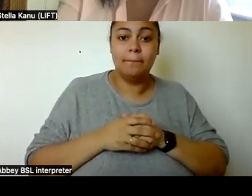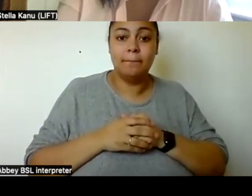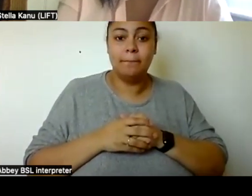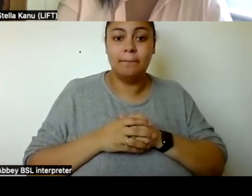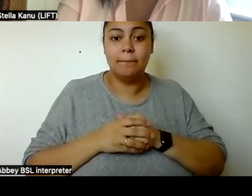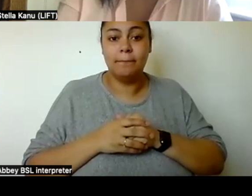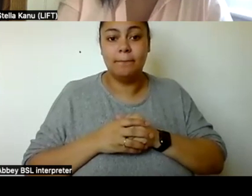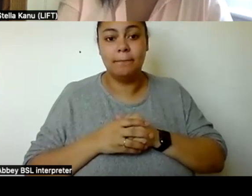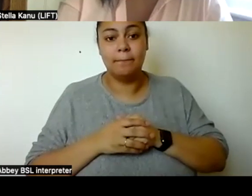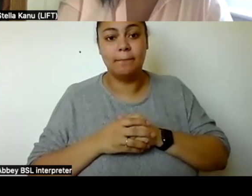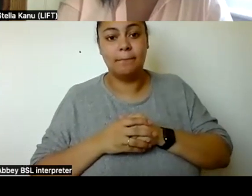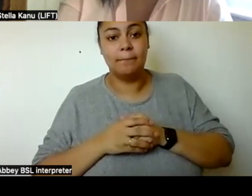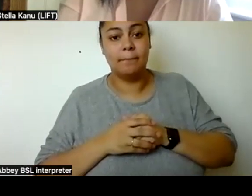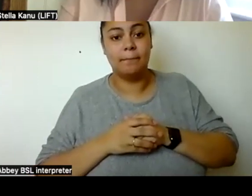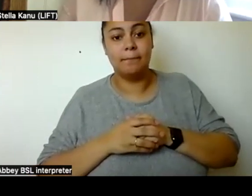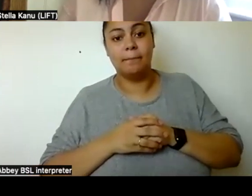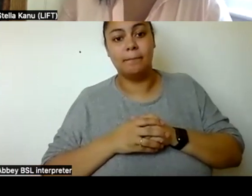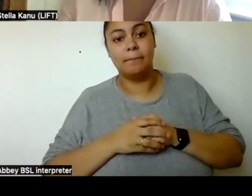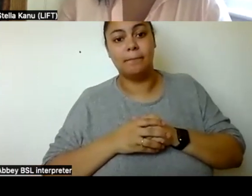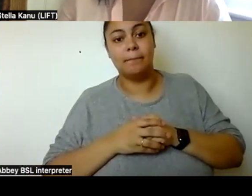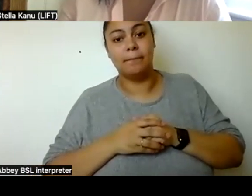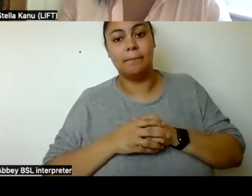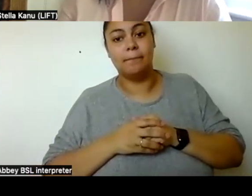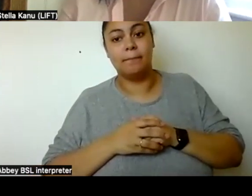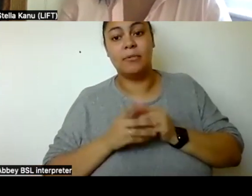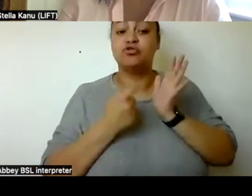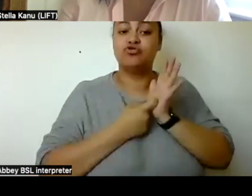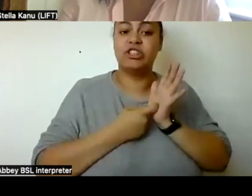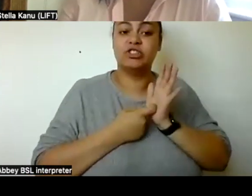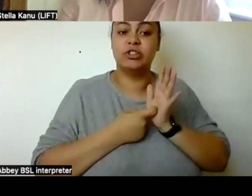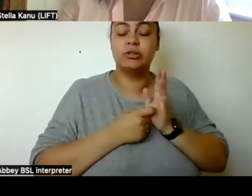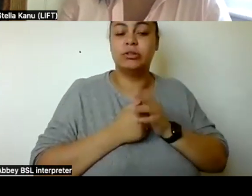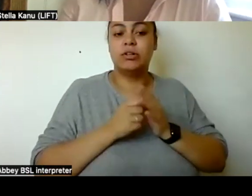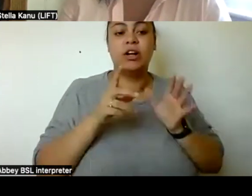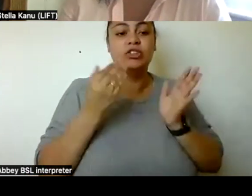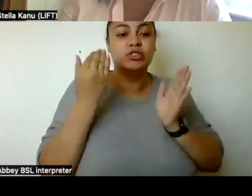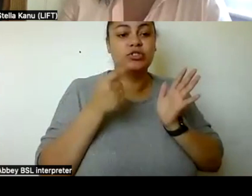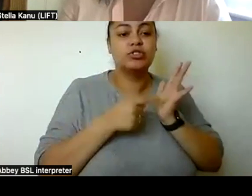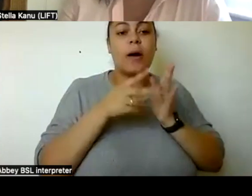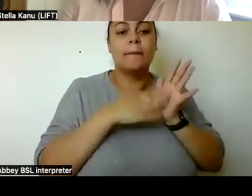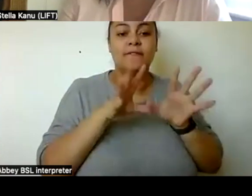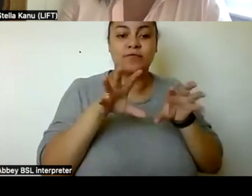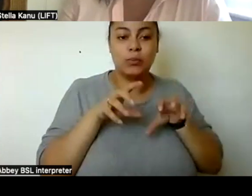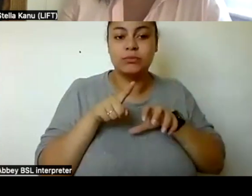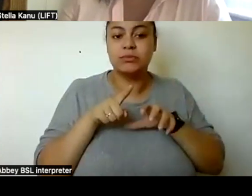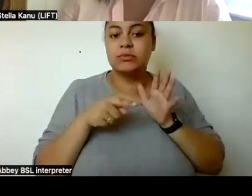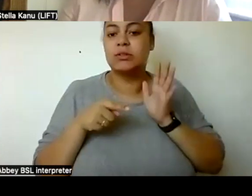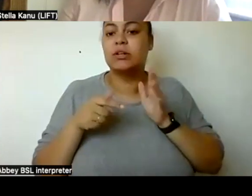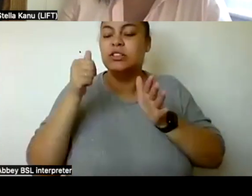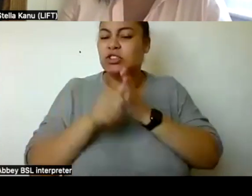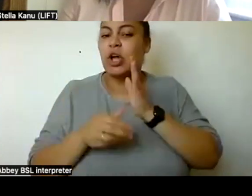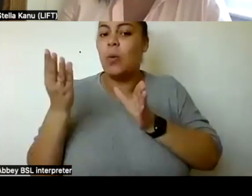Oh, I think maybe Tom's frozen on the screen. Richard, can we come to you? Thank you. I think I'd say start